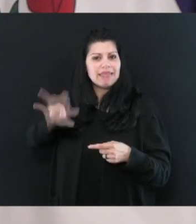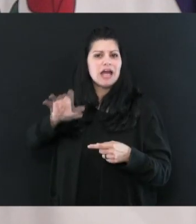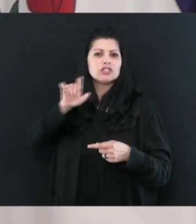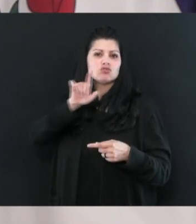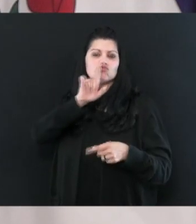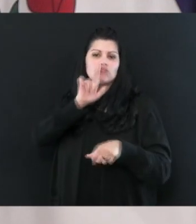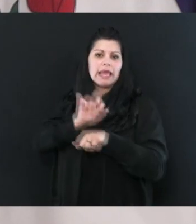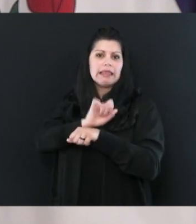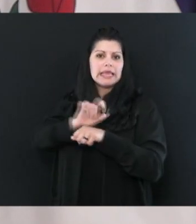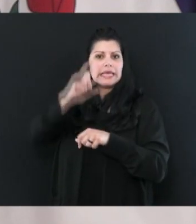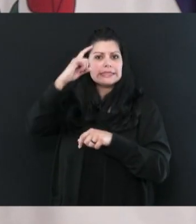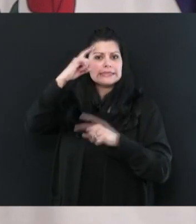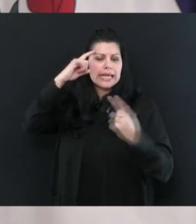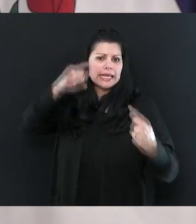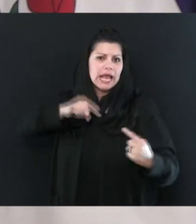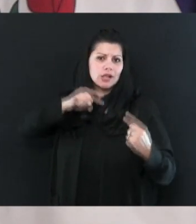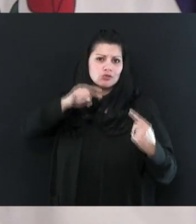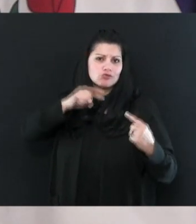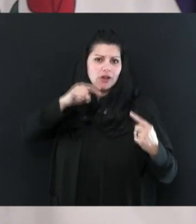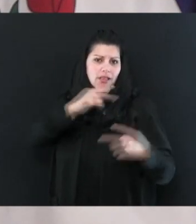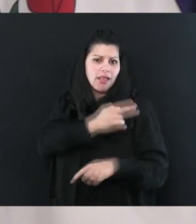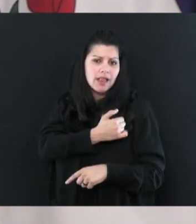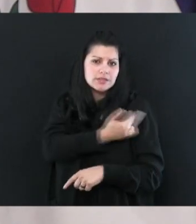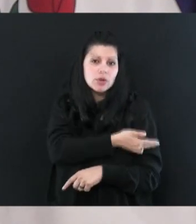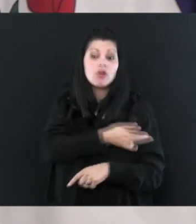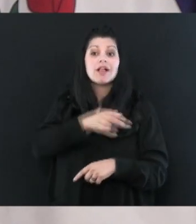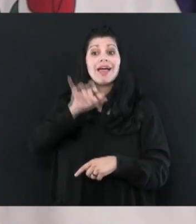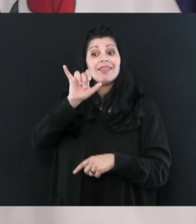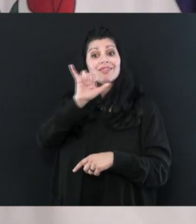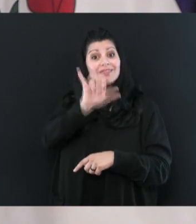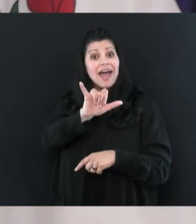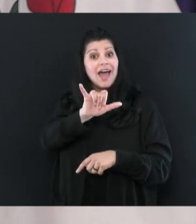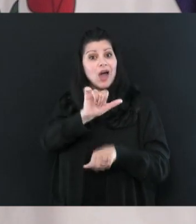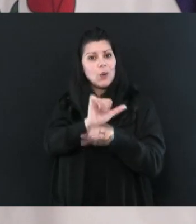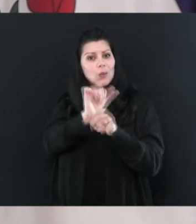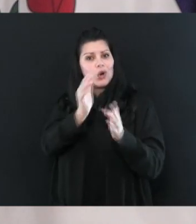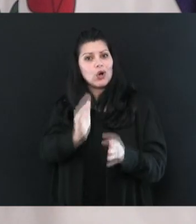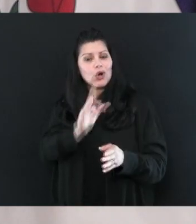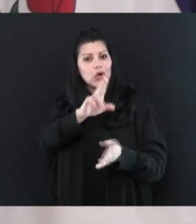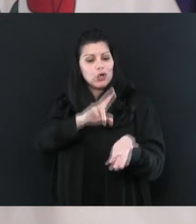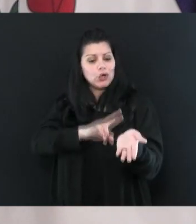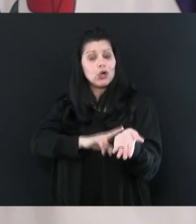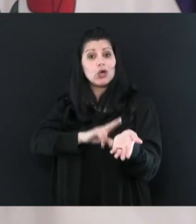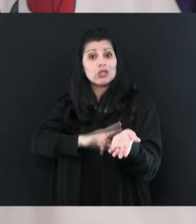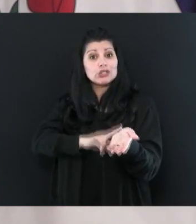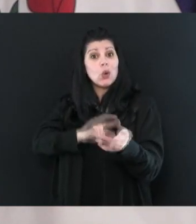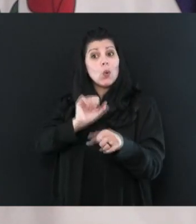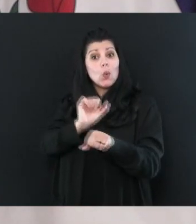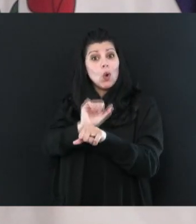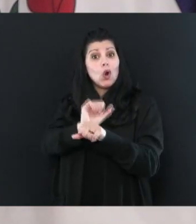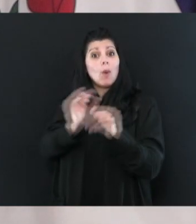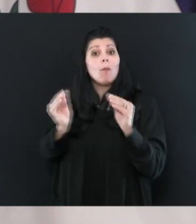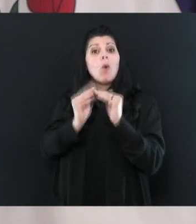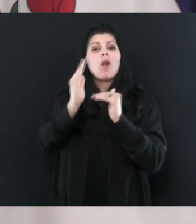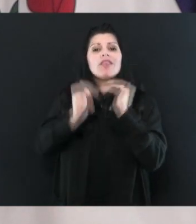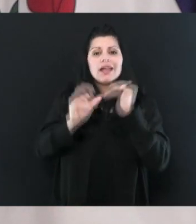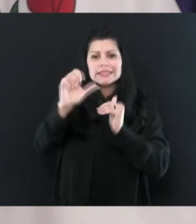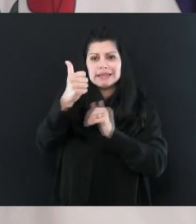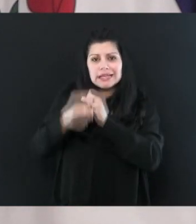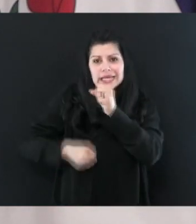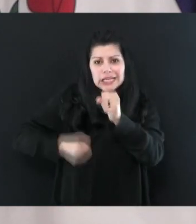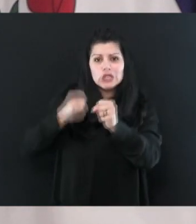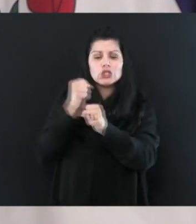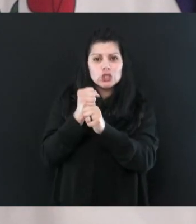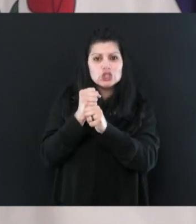hospitals in the state. This employee was a nurse and worked at Bateman for more than 10 years, as I said just a second